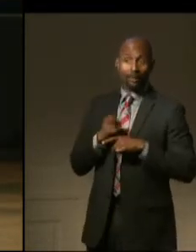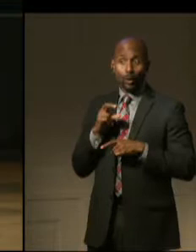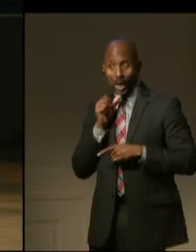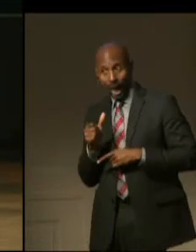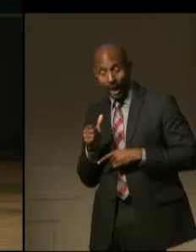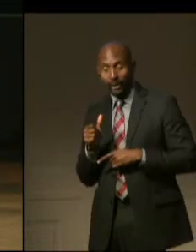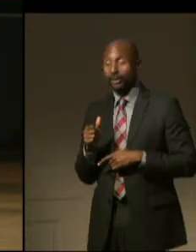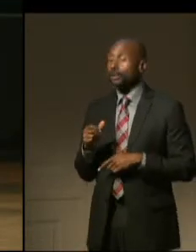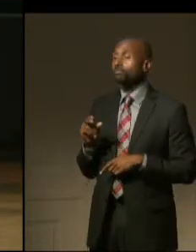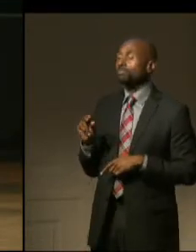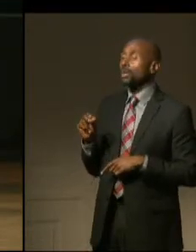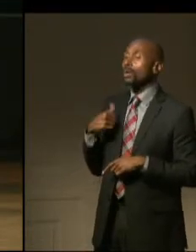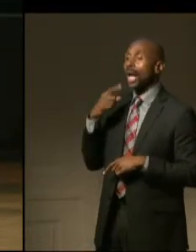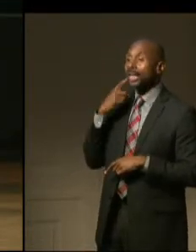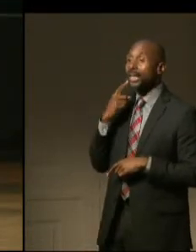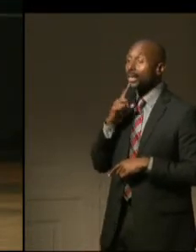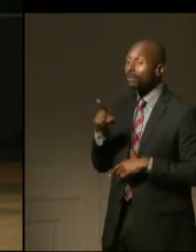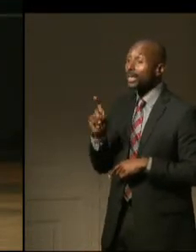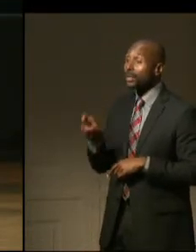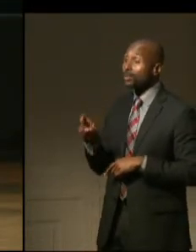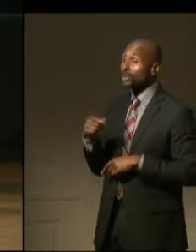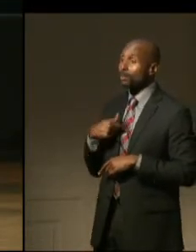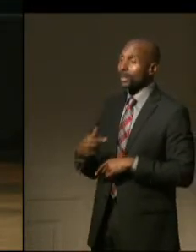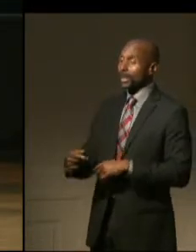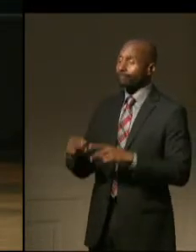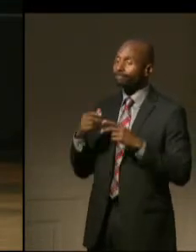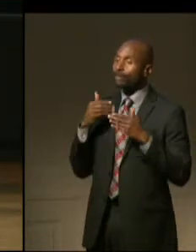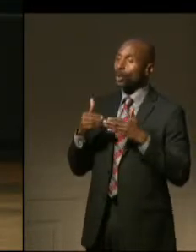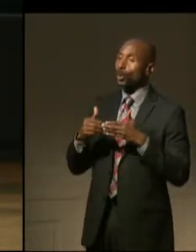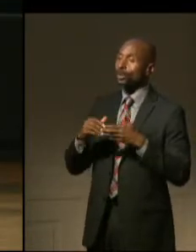some way, but no, I think that they should be close partners.